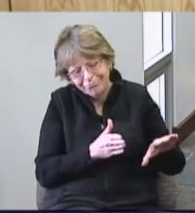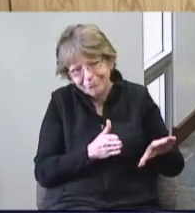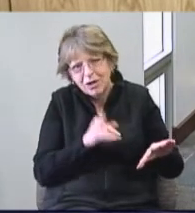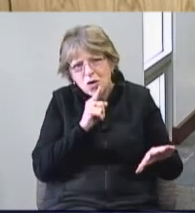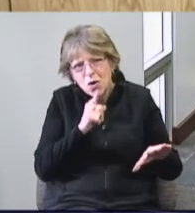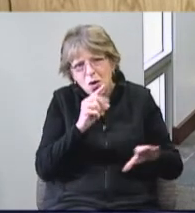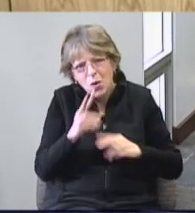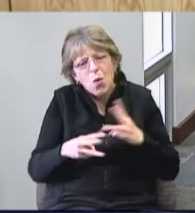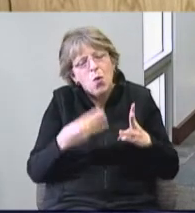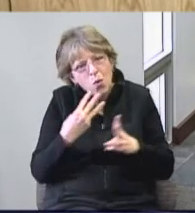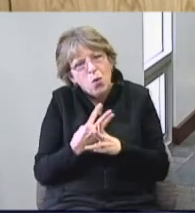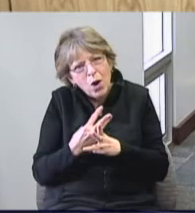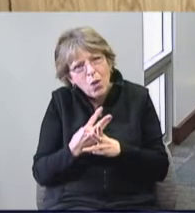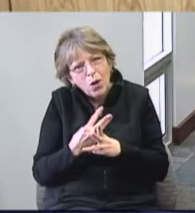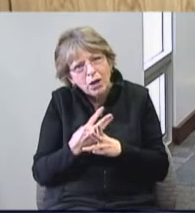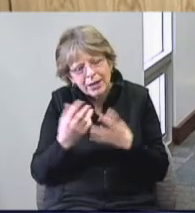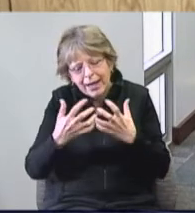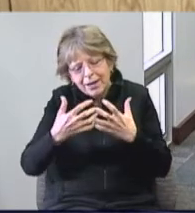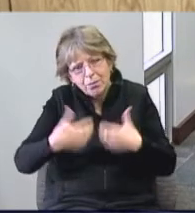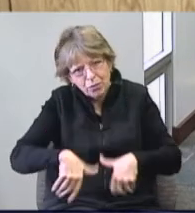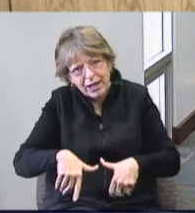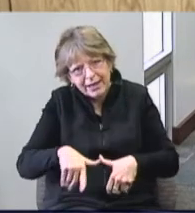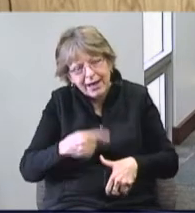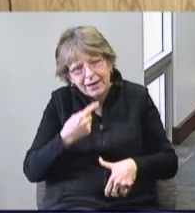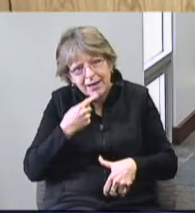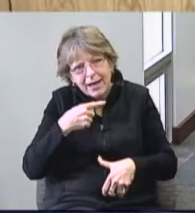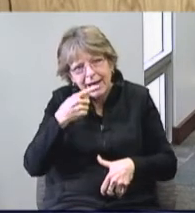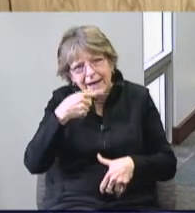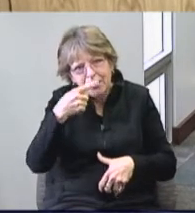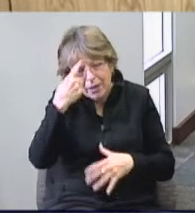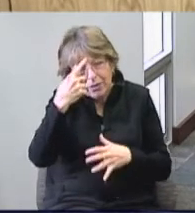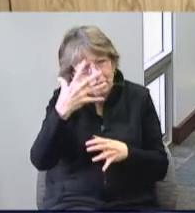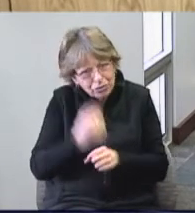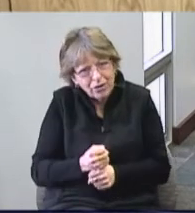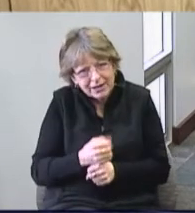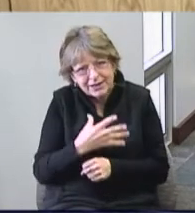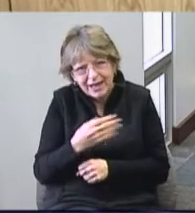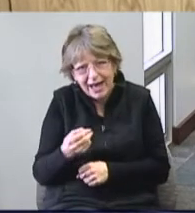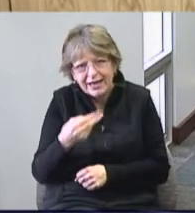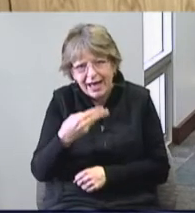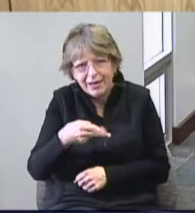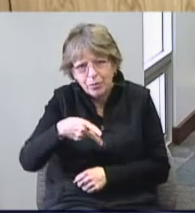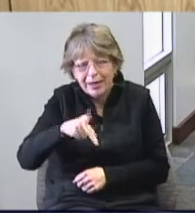in public trust between our community and the HPD.